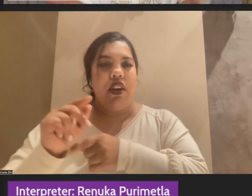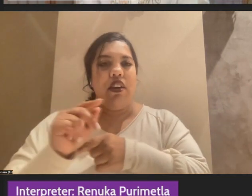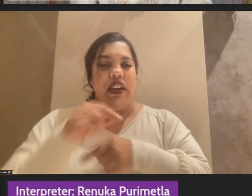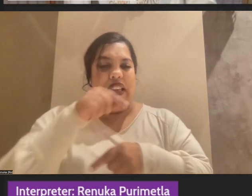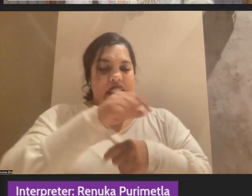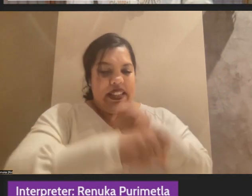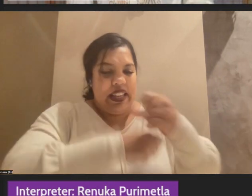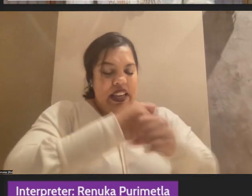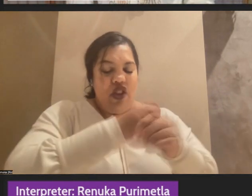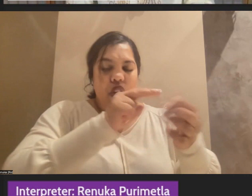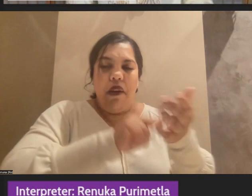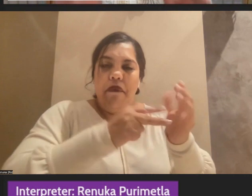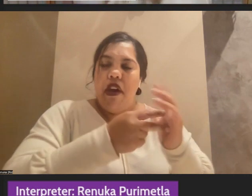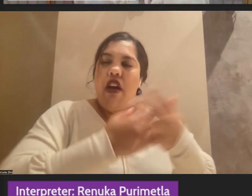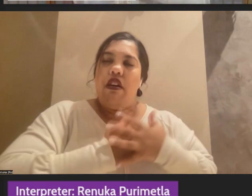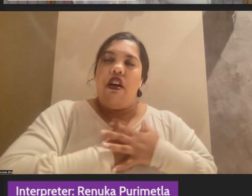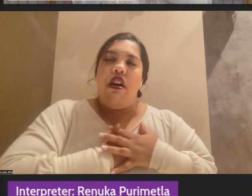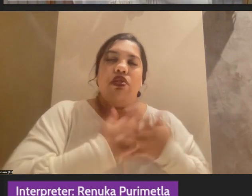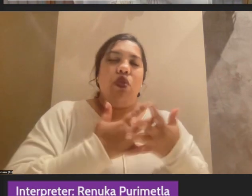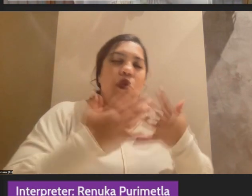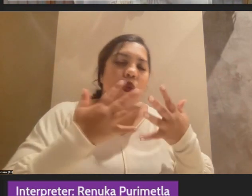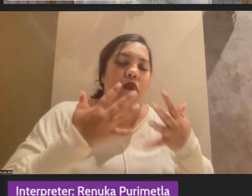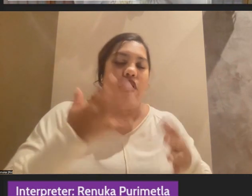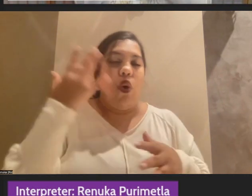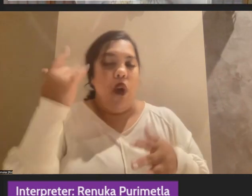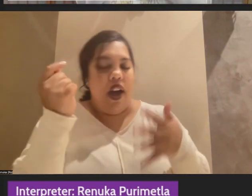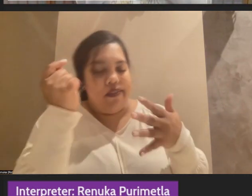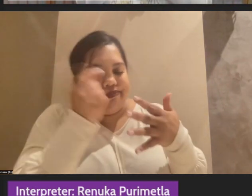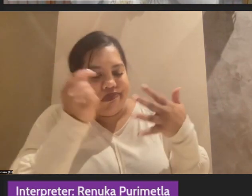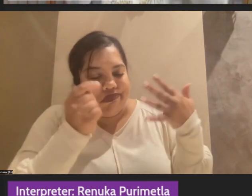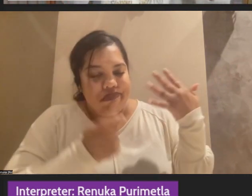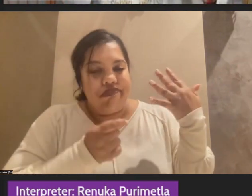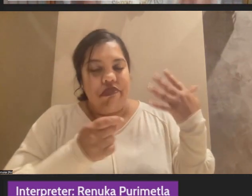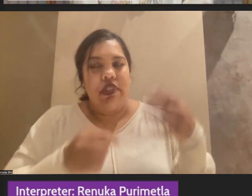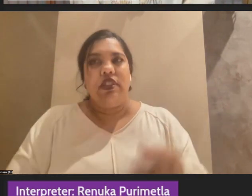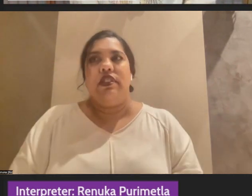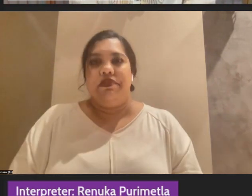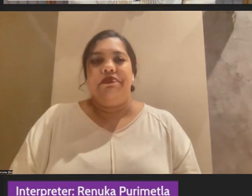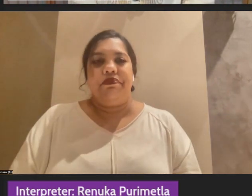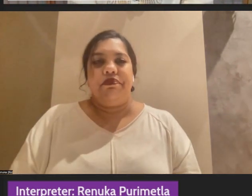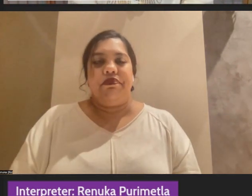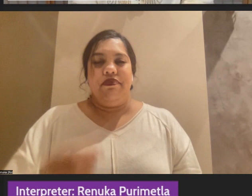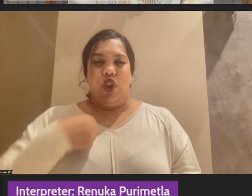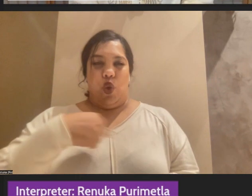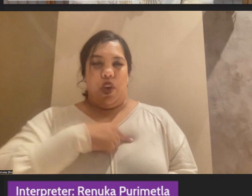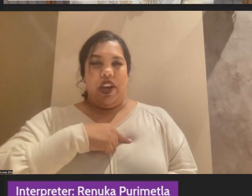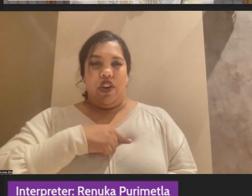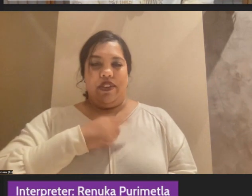because it's vast. We are not these single dimensional, we're multi-dimensional